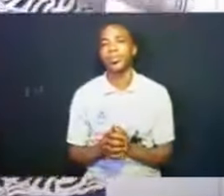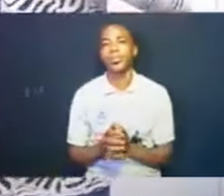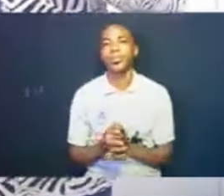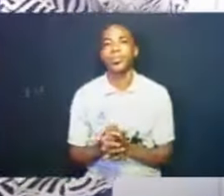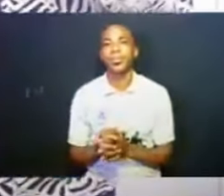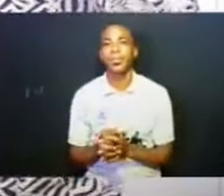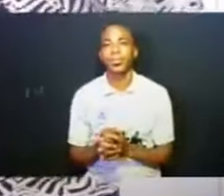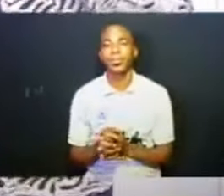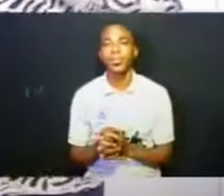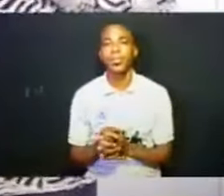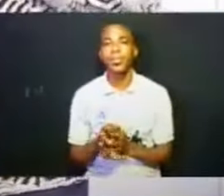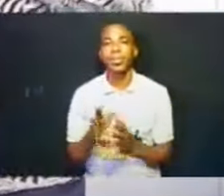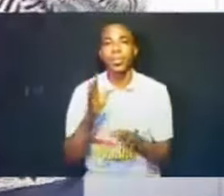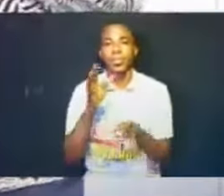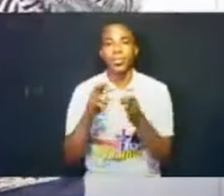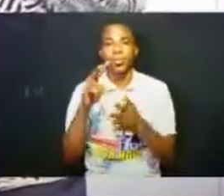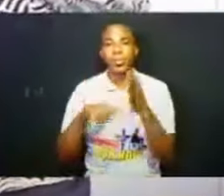Proverbs 4,